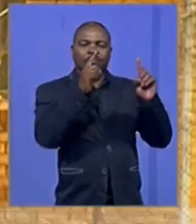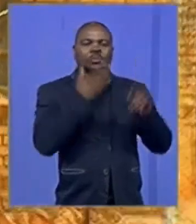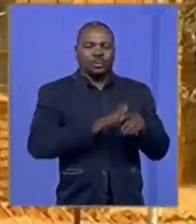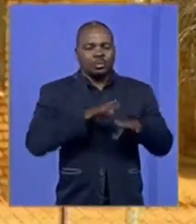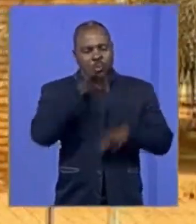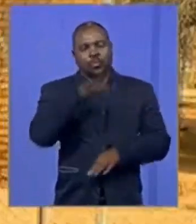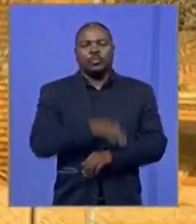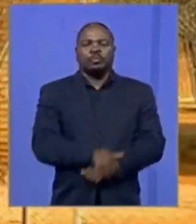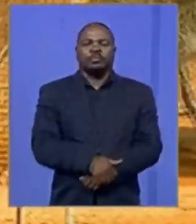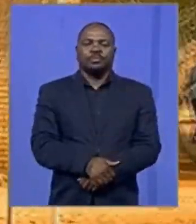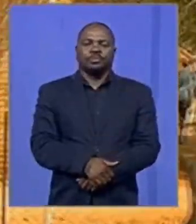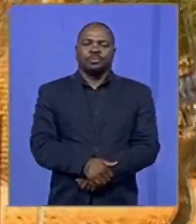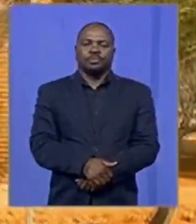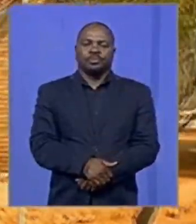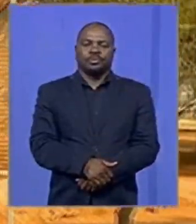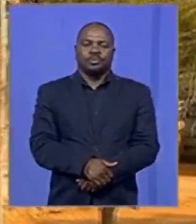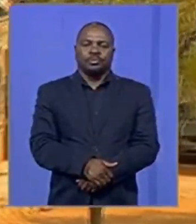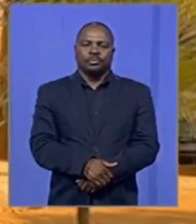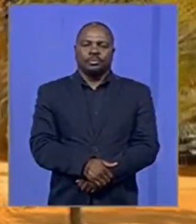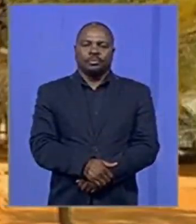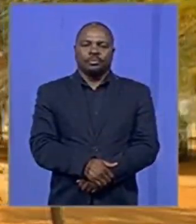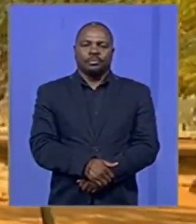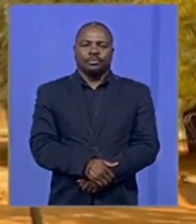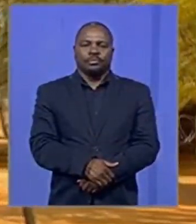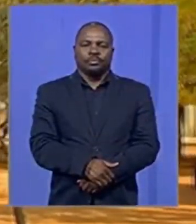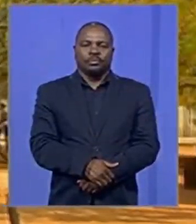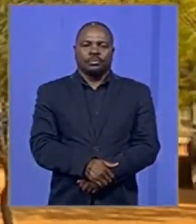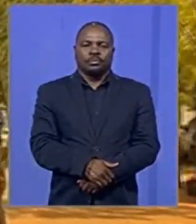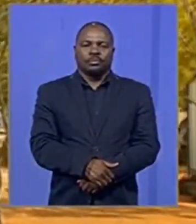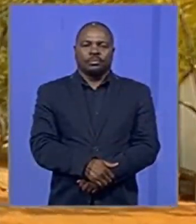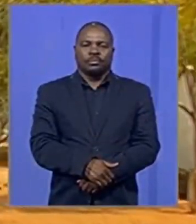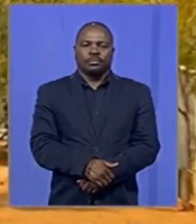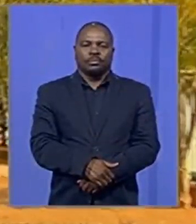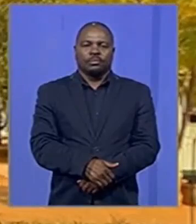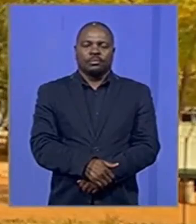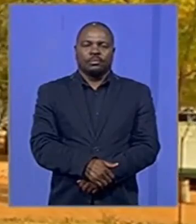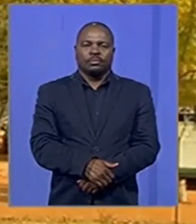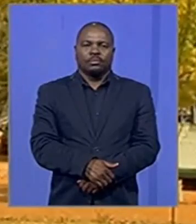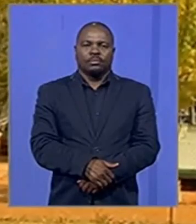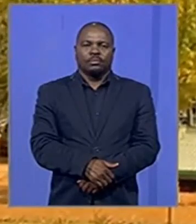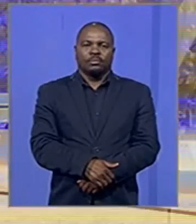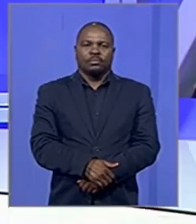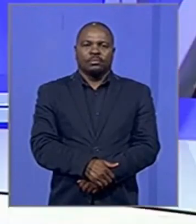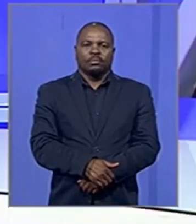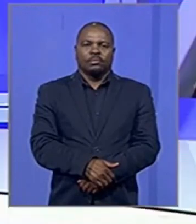Ke Katlego wa dikgang tsa SABC Galakwena Limpopo.